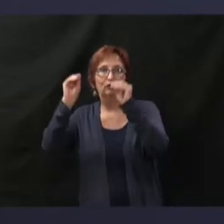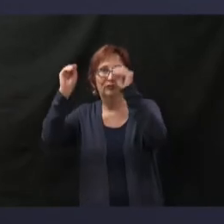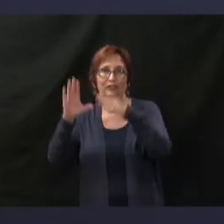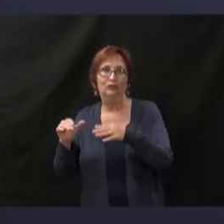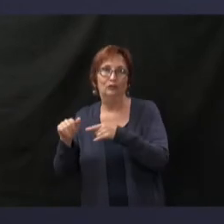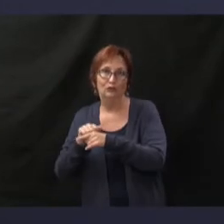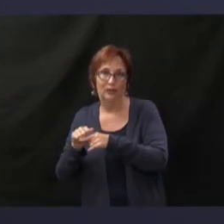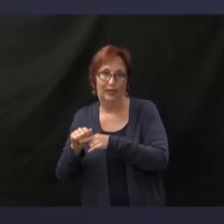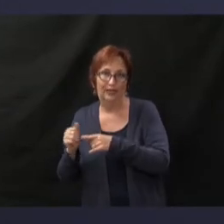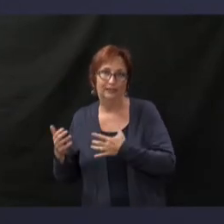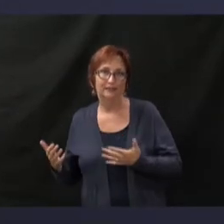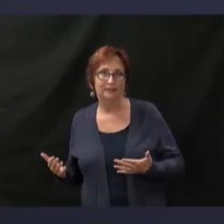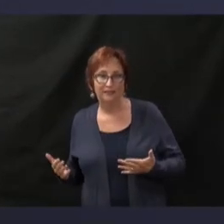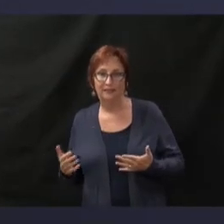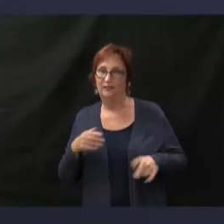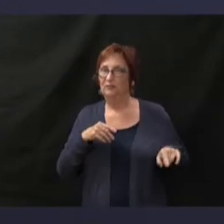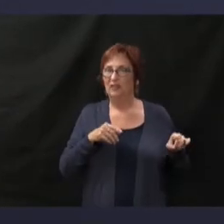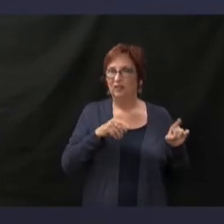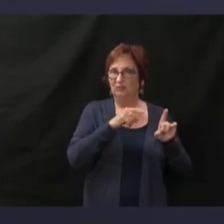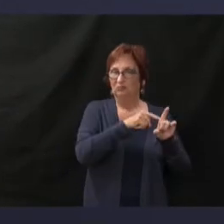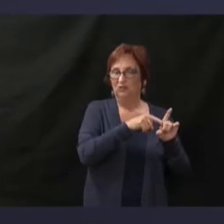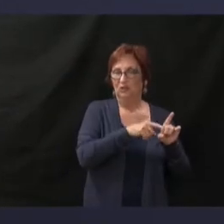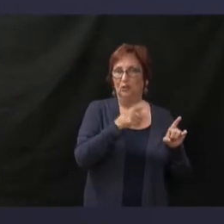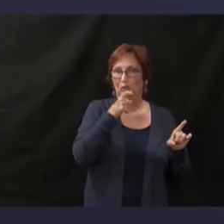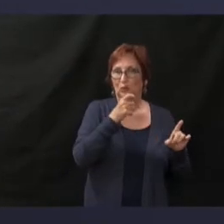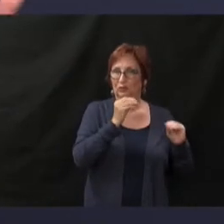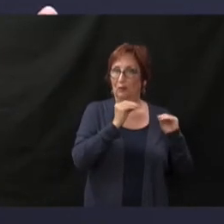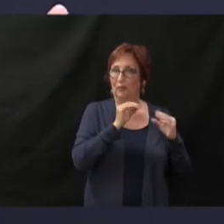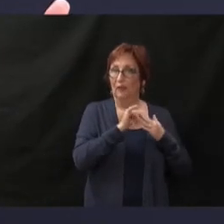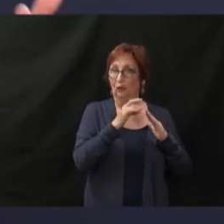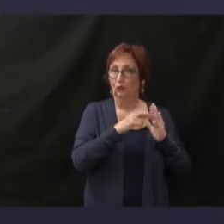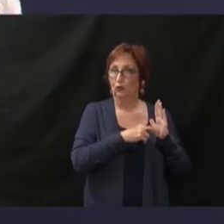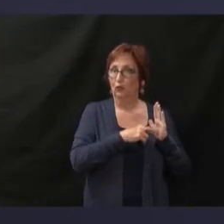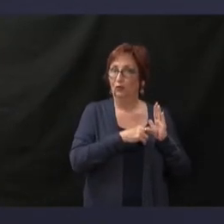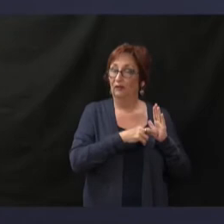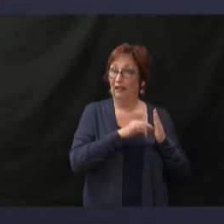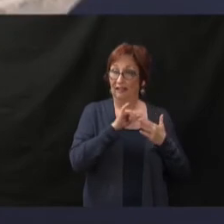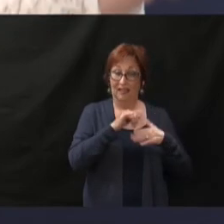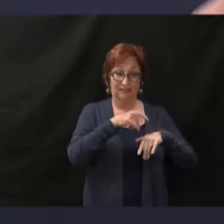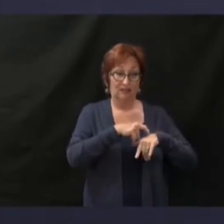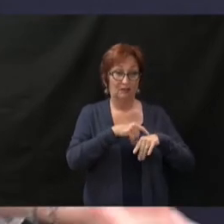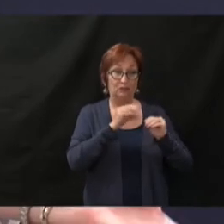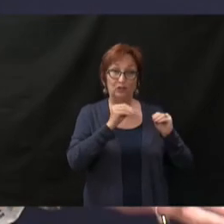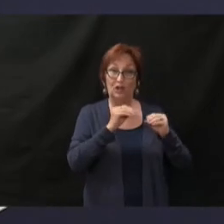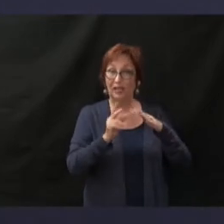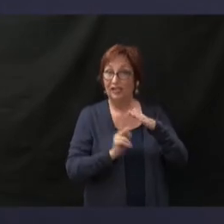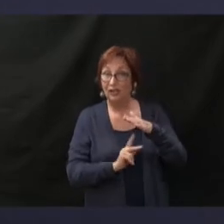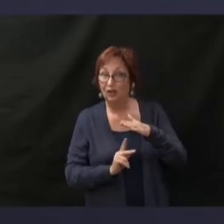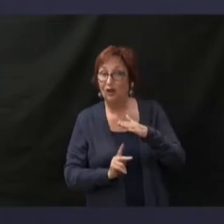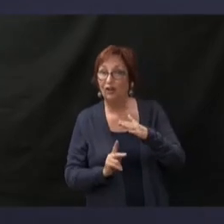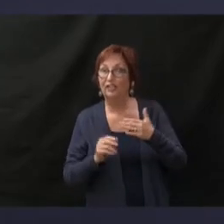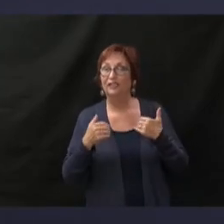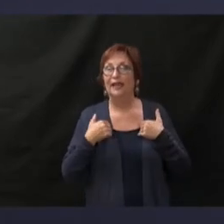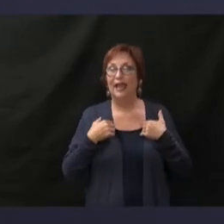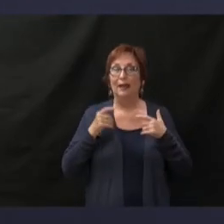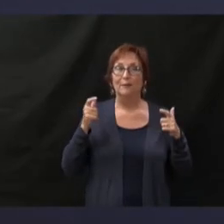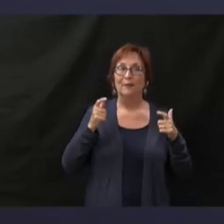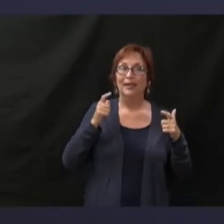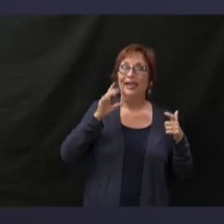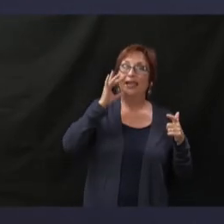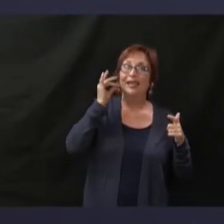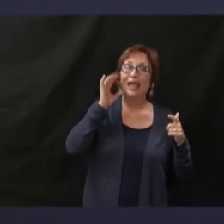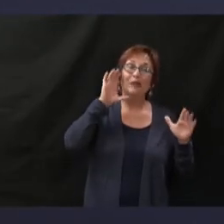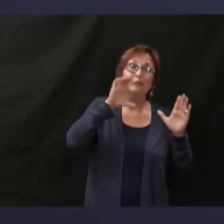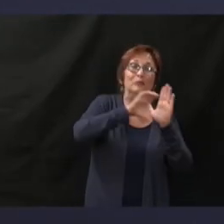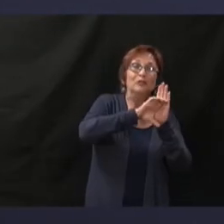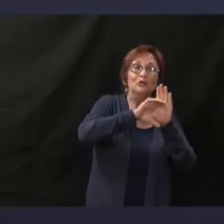teacher training and she is the one that taught me that rule, and she taught kindergarten at the time, and she said she had a big cat and a big kite up on her